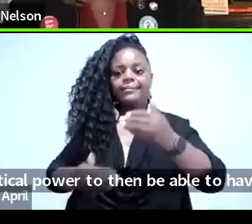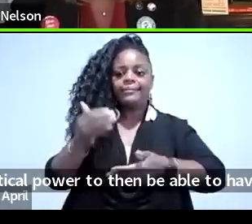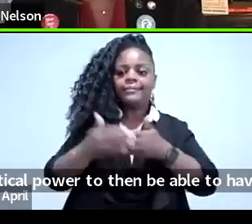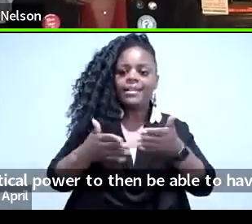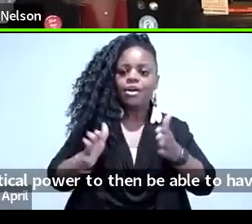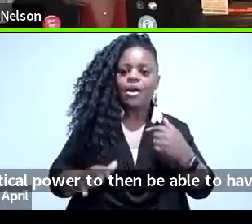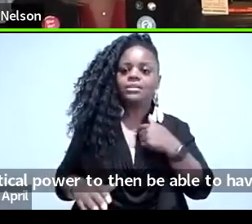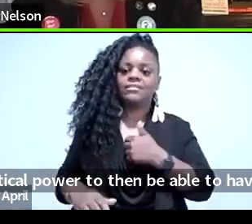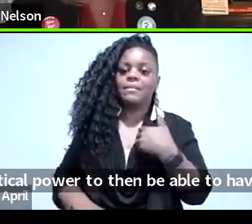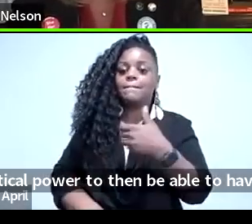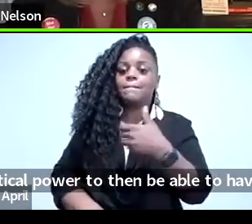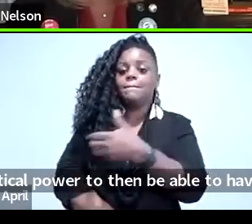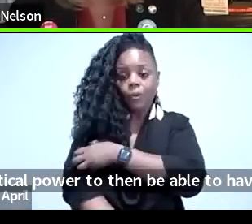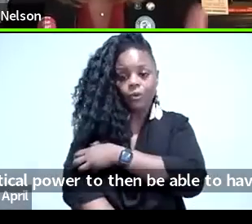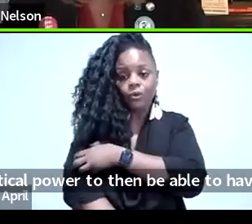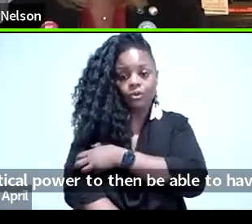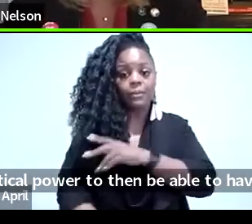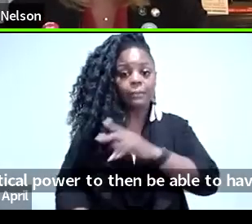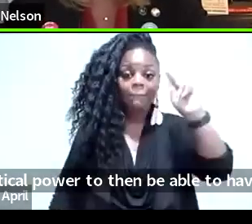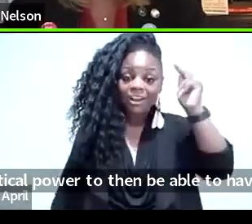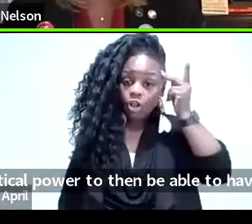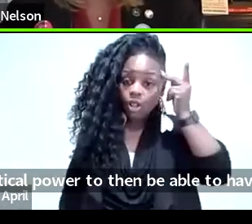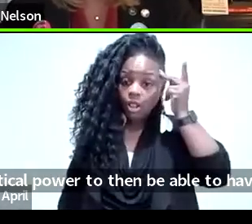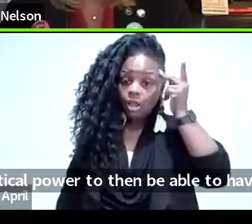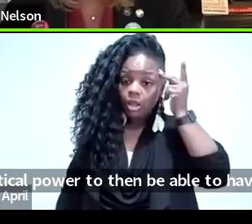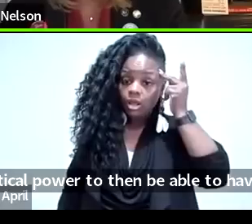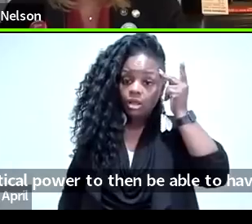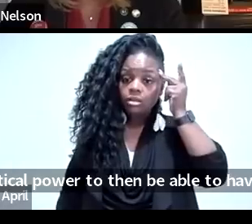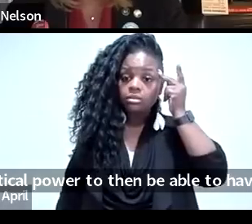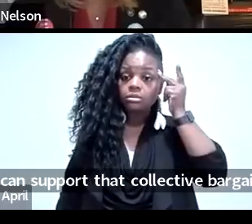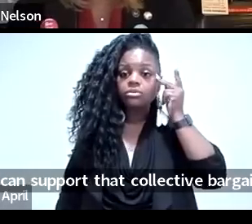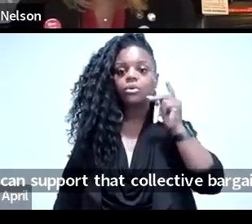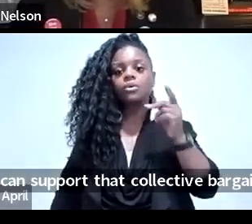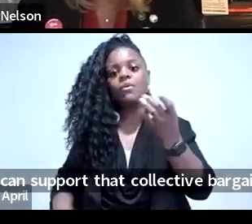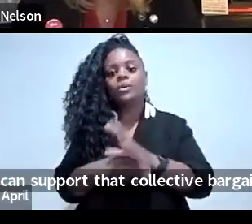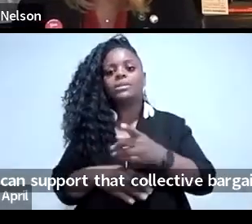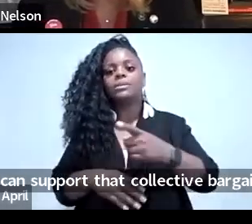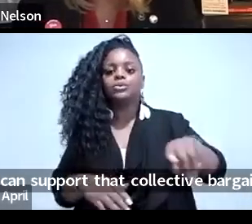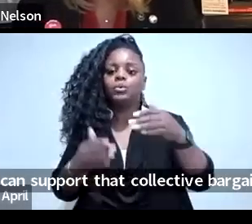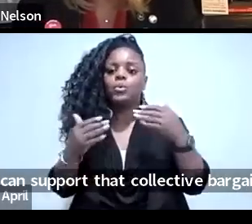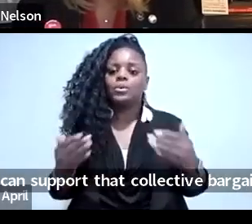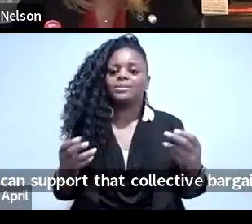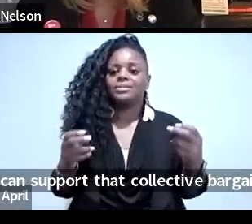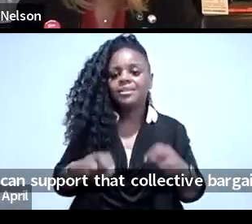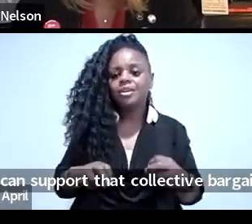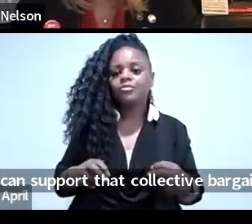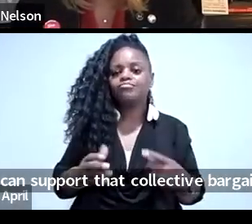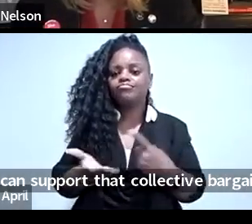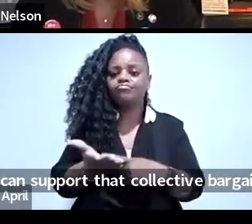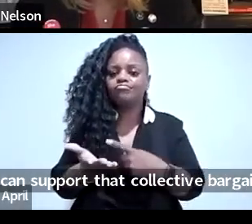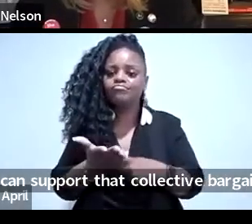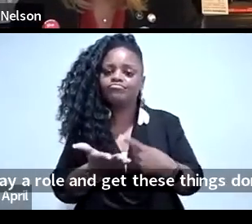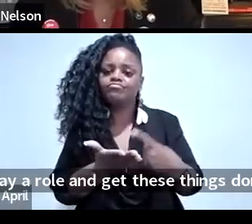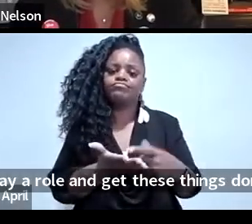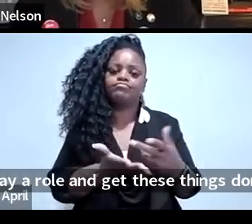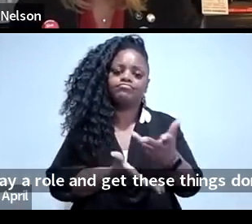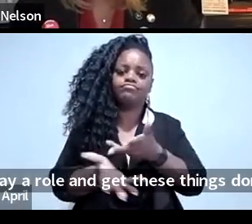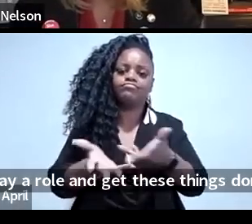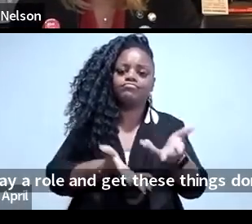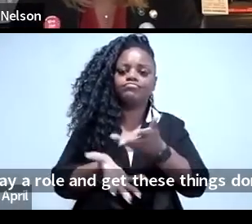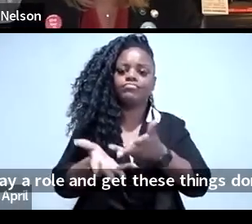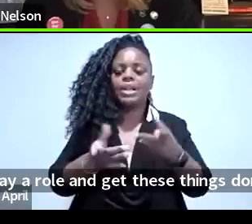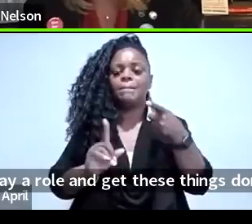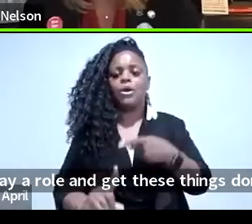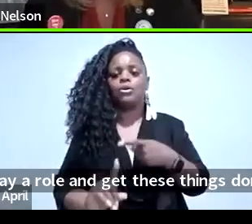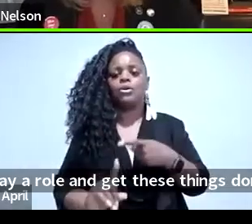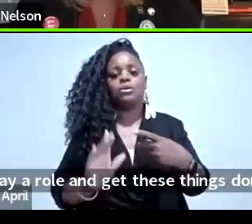process, play a mediator role, and get these things done. Sarah, thank you. So this has been a great conversation. I'm told we have to bring